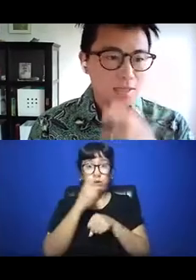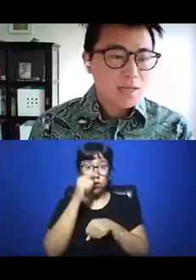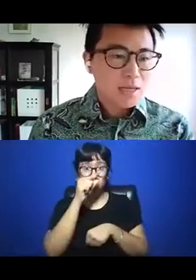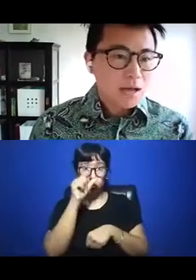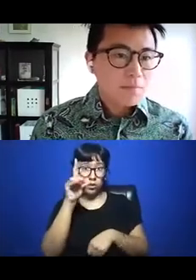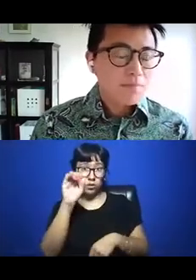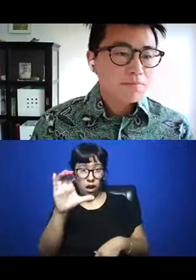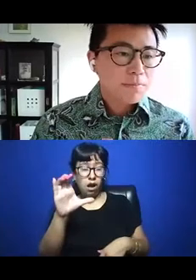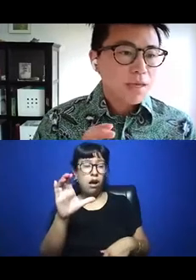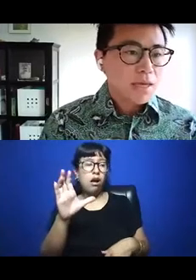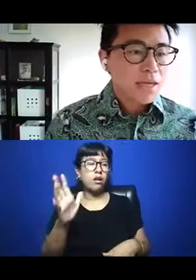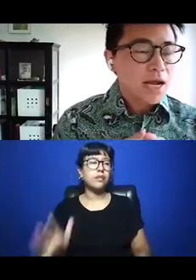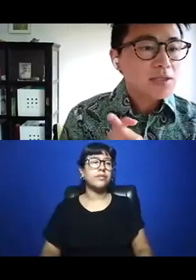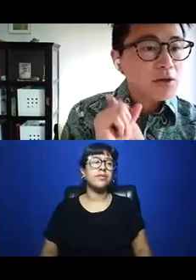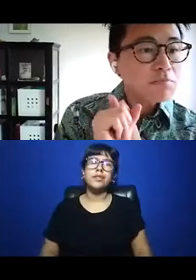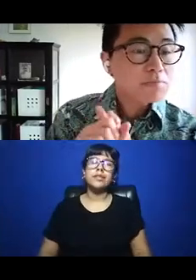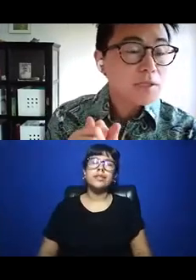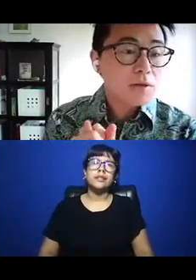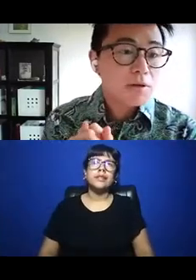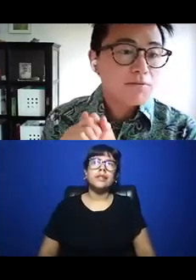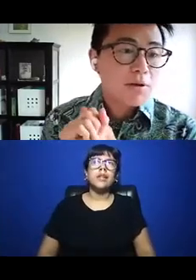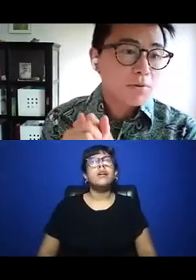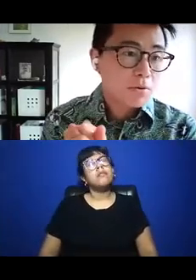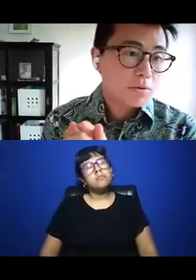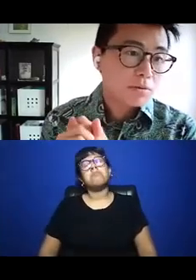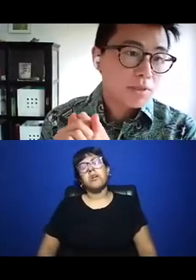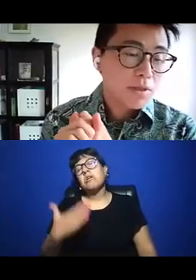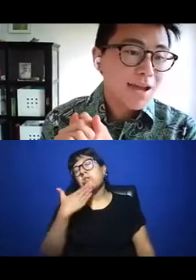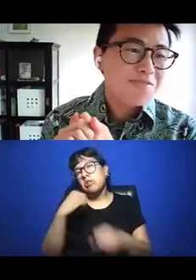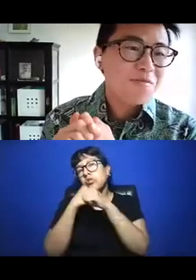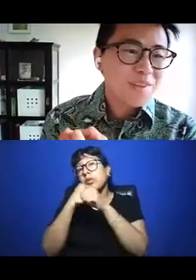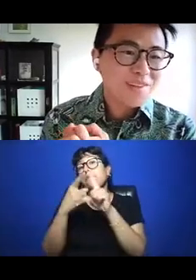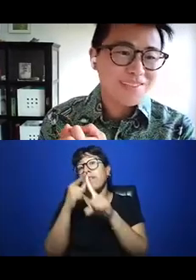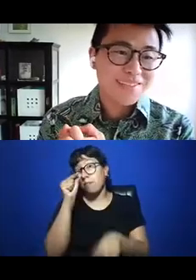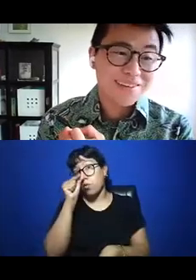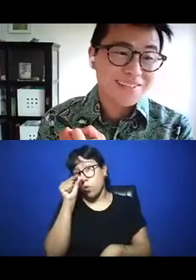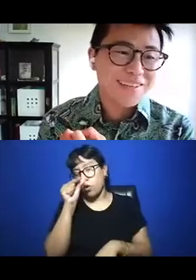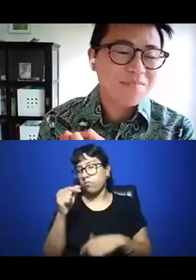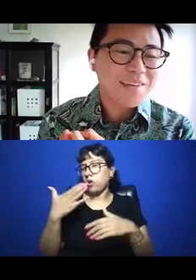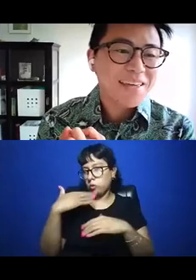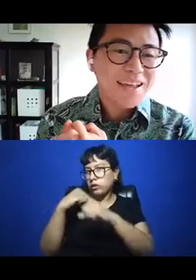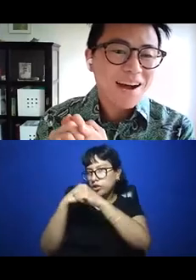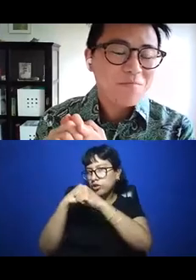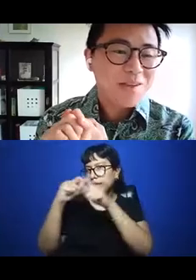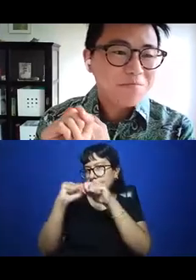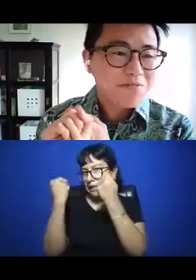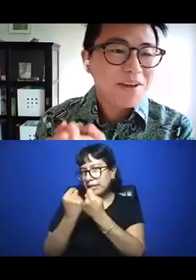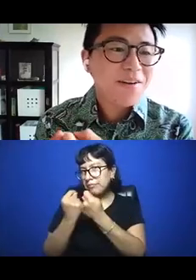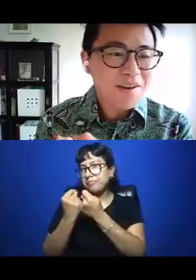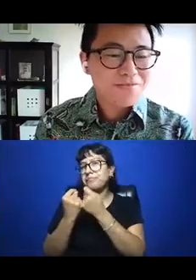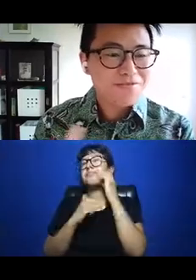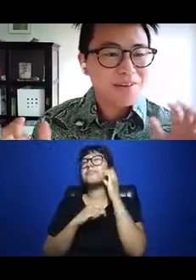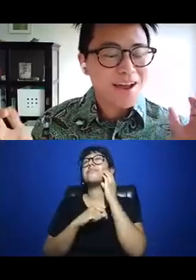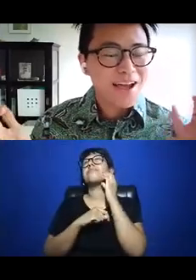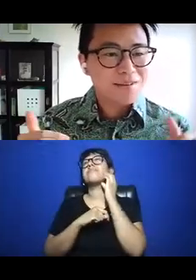document, it has good security from Google. So they have a really good security team. It would be